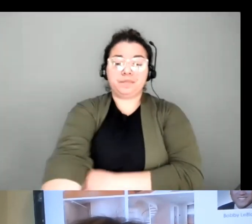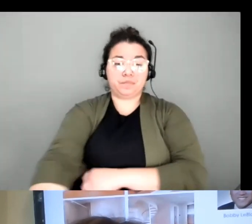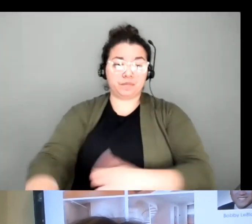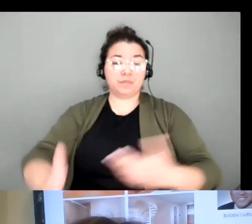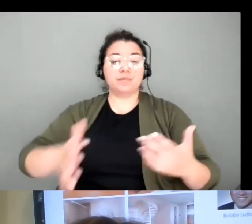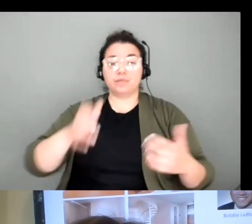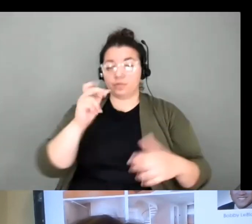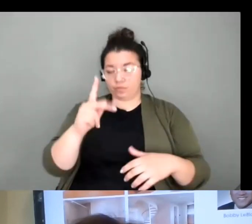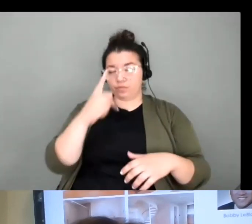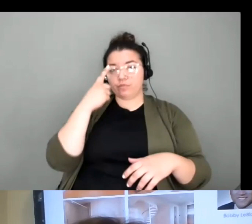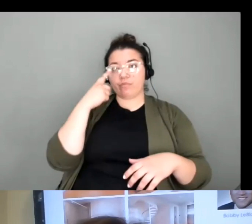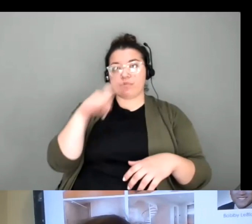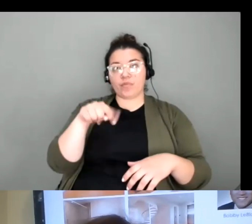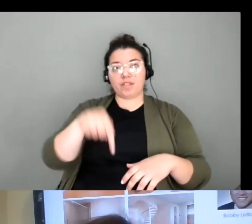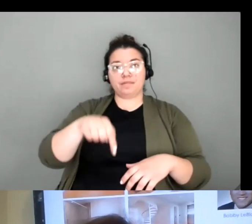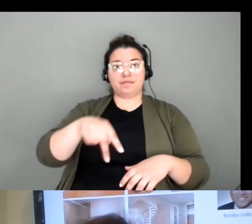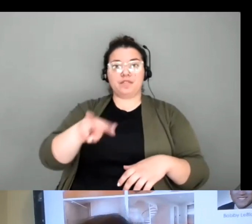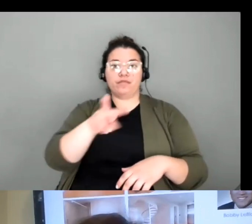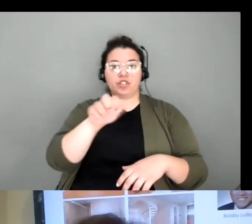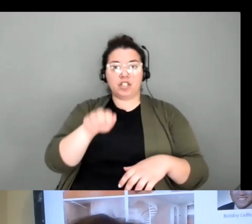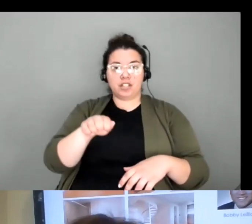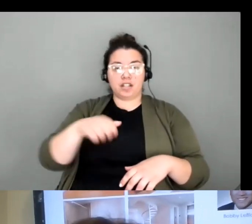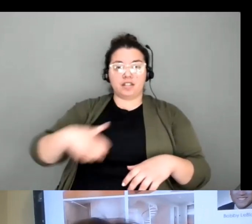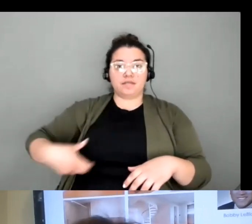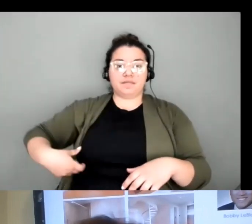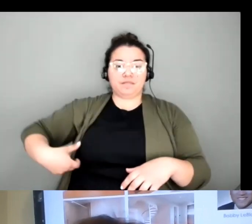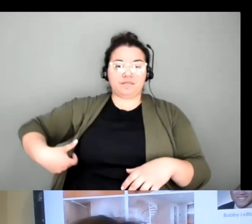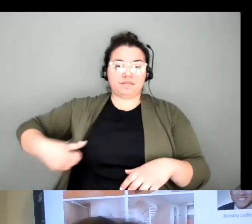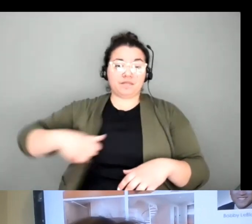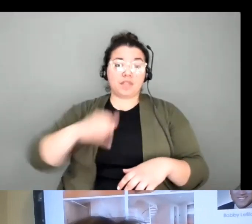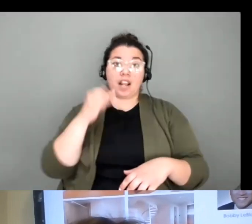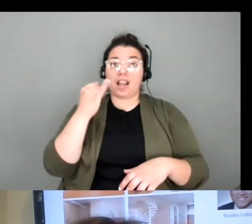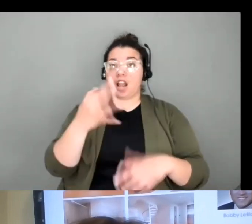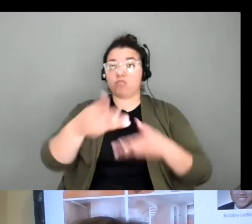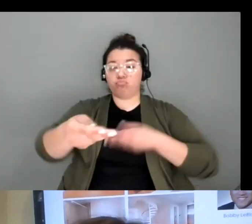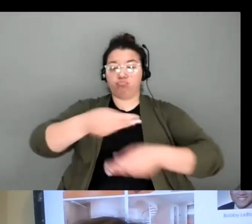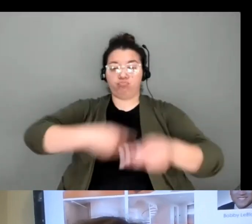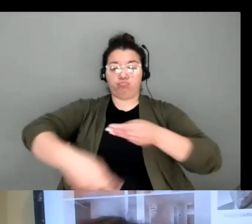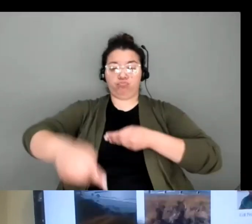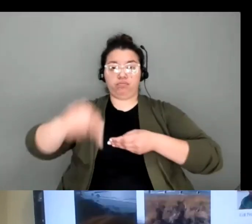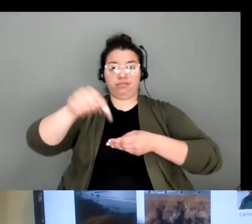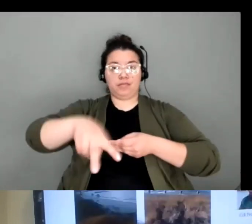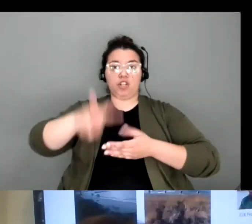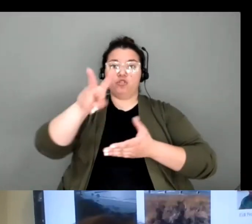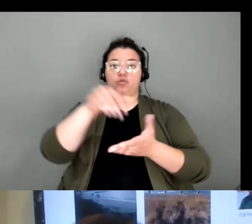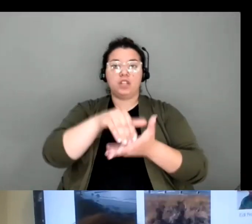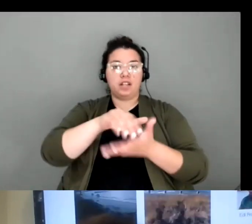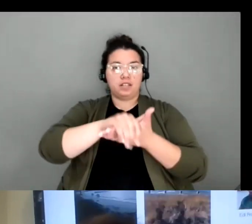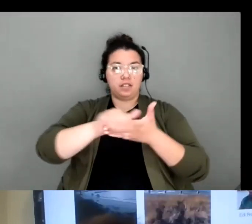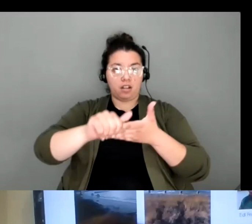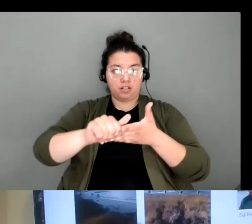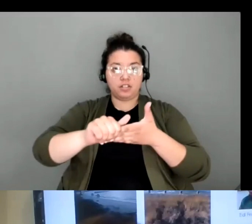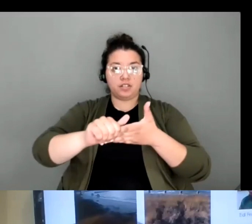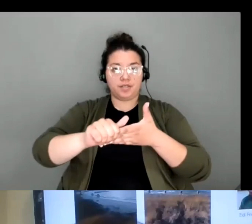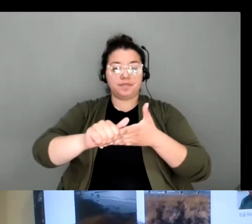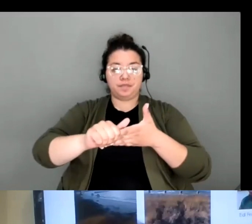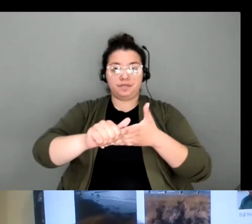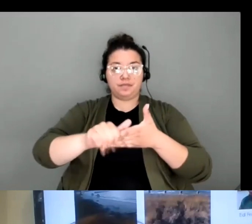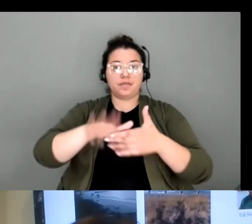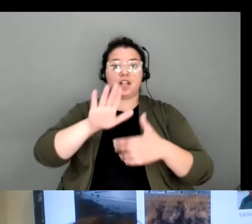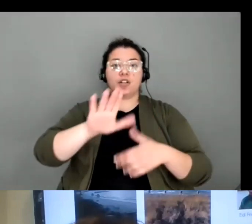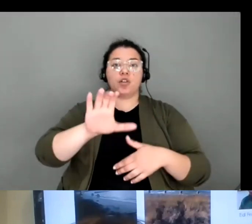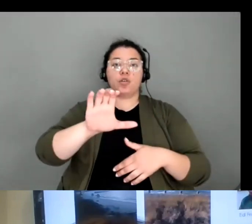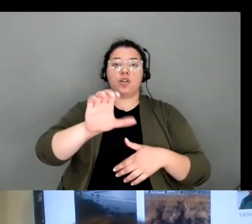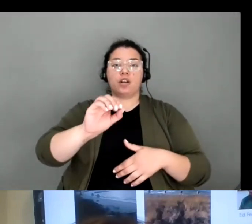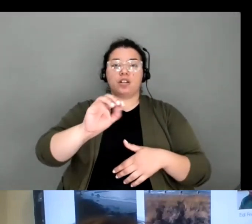as Virginia, Sure. say you have a transaction for $2,000, and say your commission as